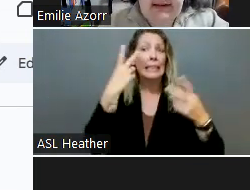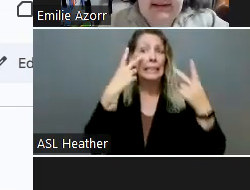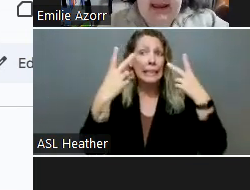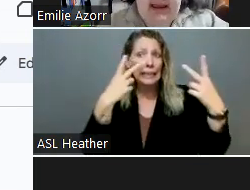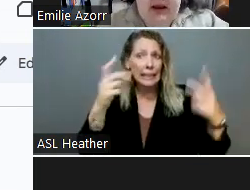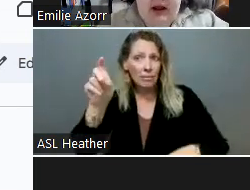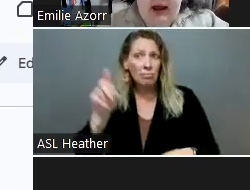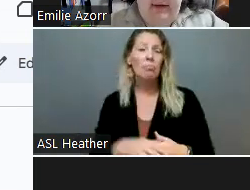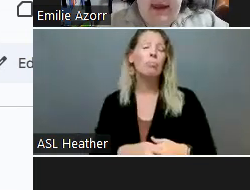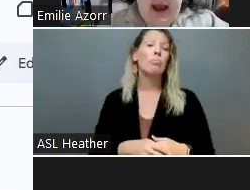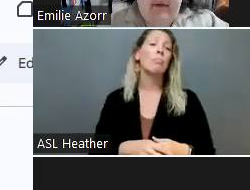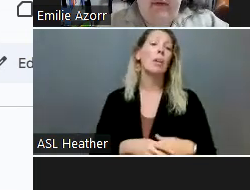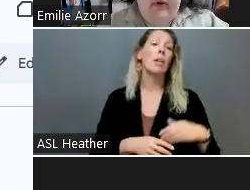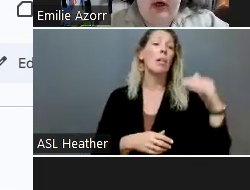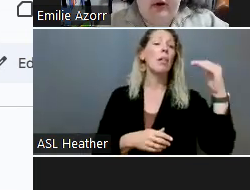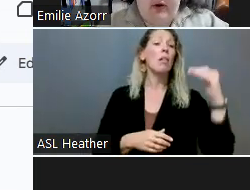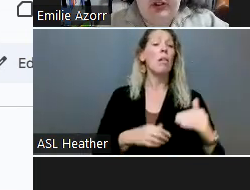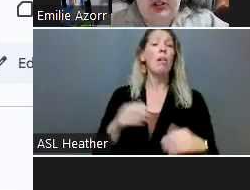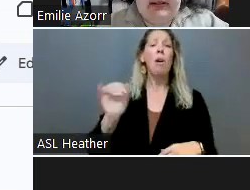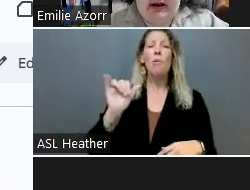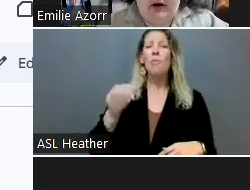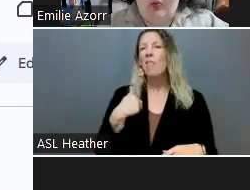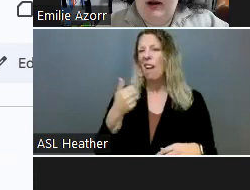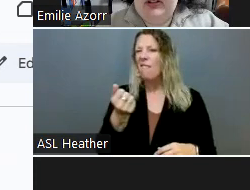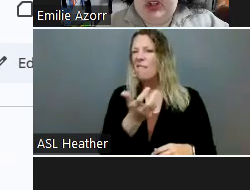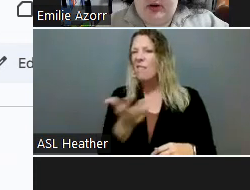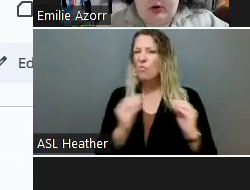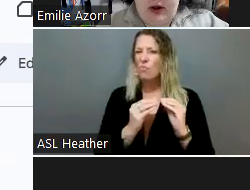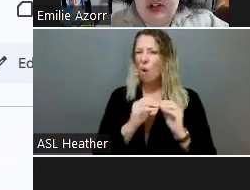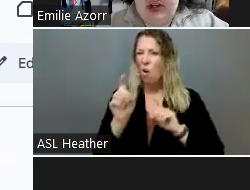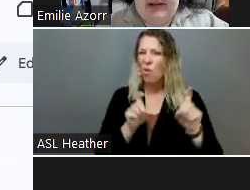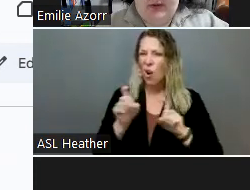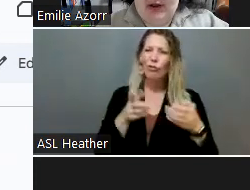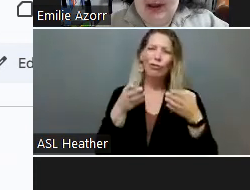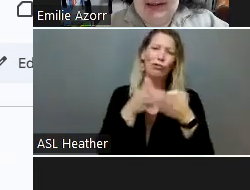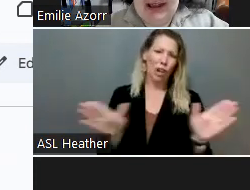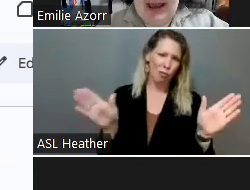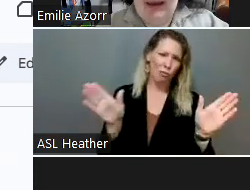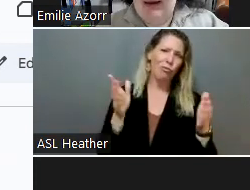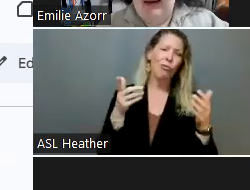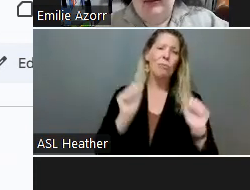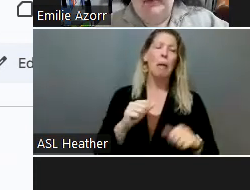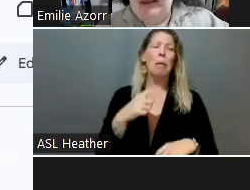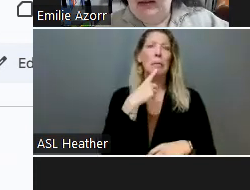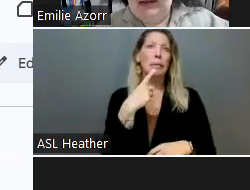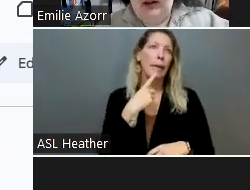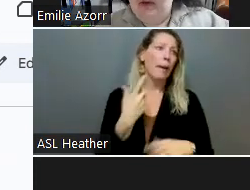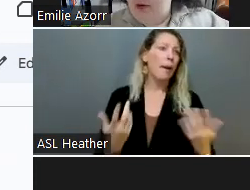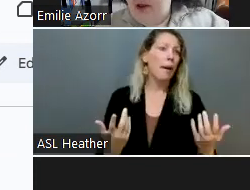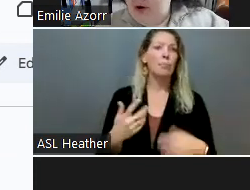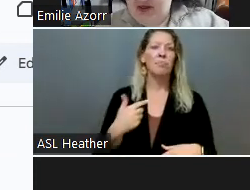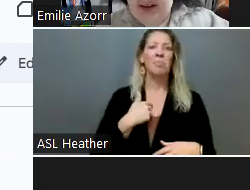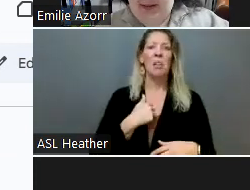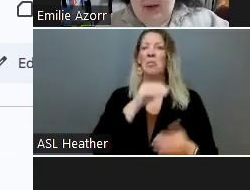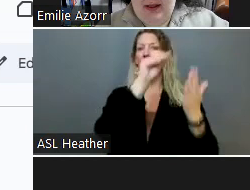And then lastly, they have a few other questions here. One is general questions where you can say, let me list all